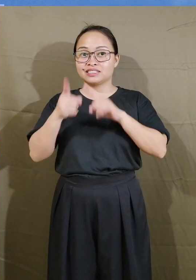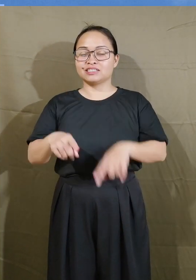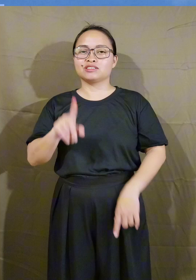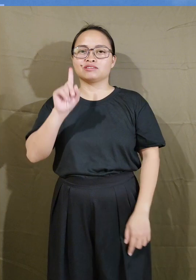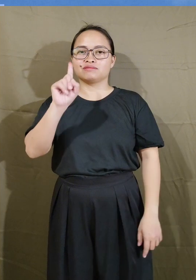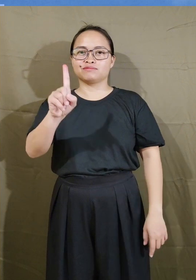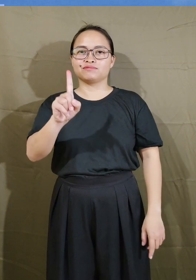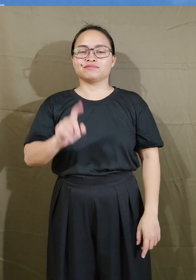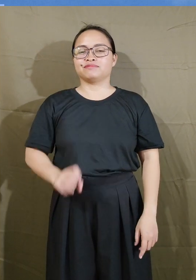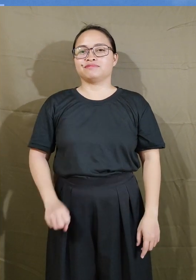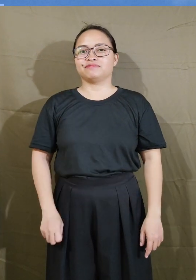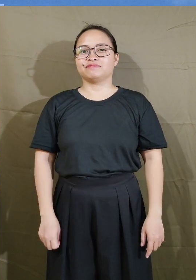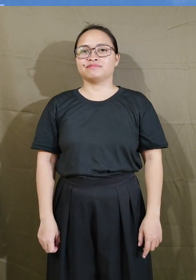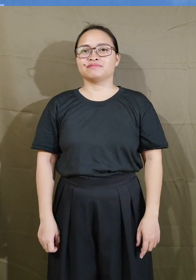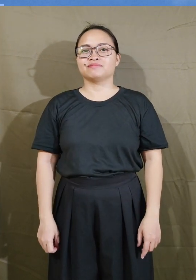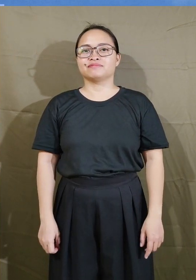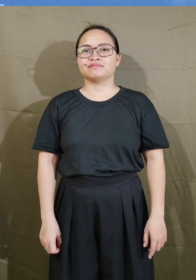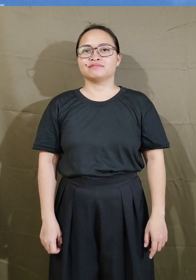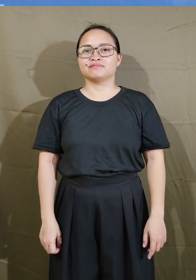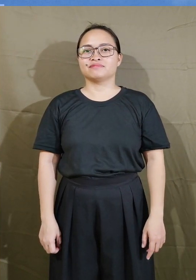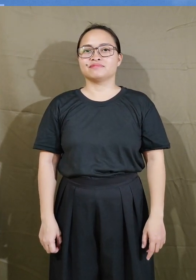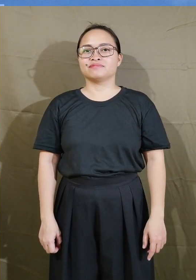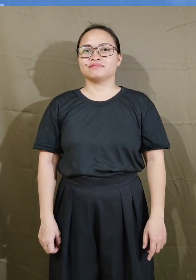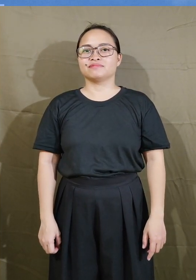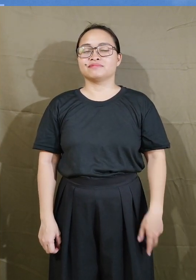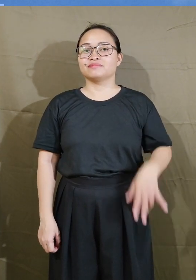We get 1.